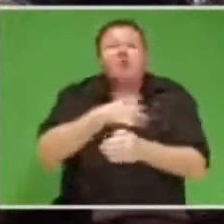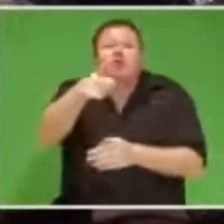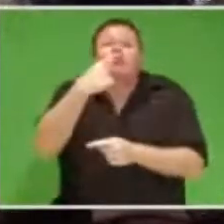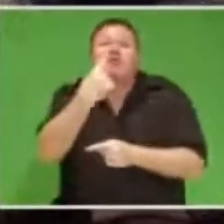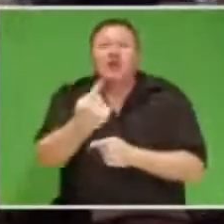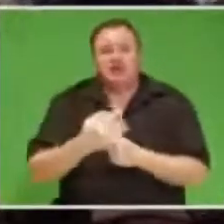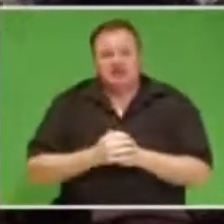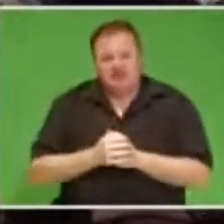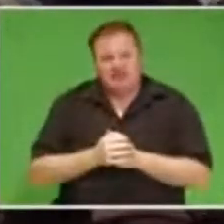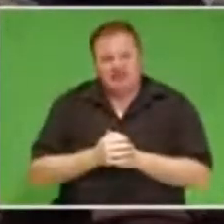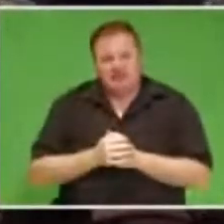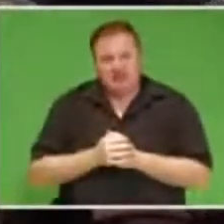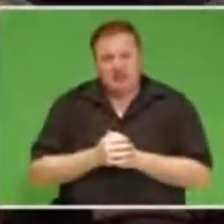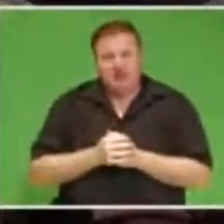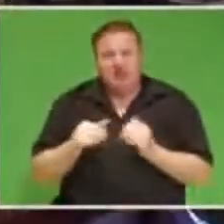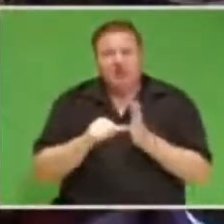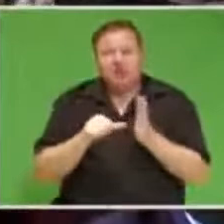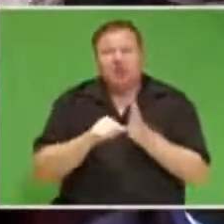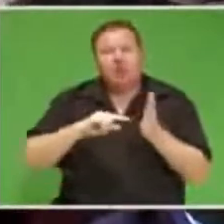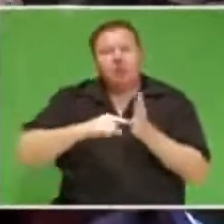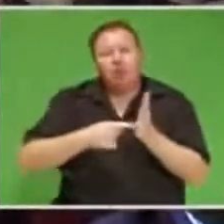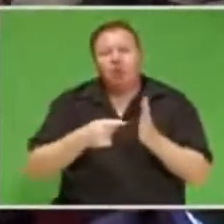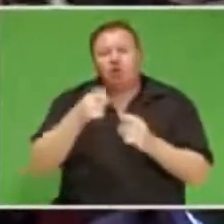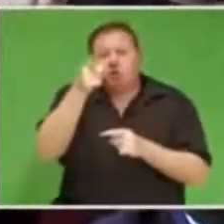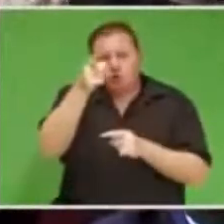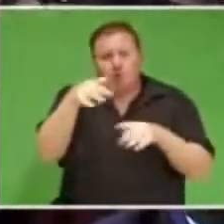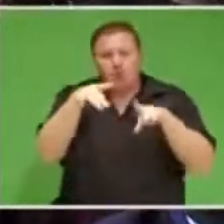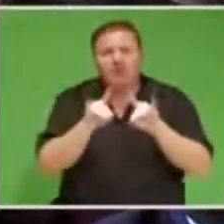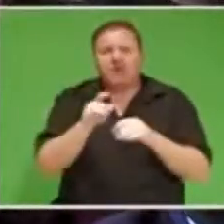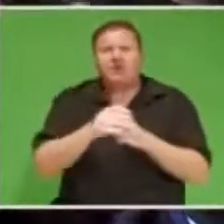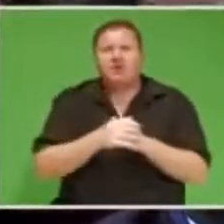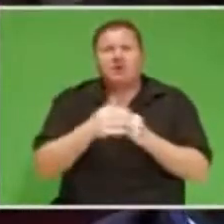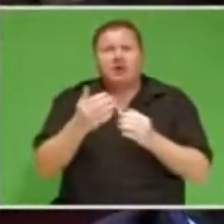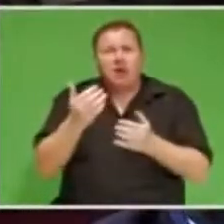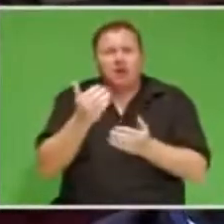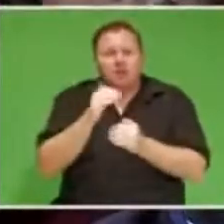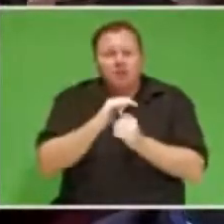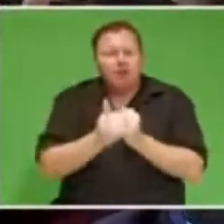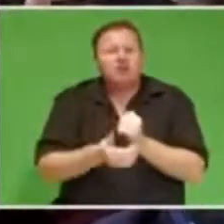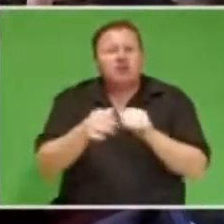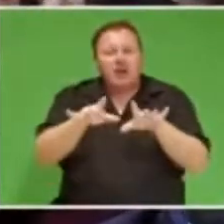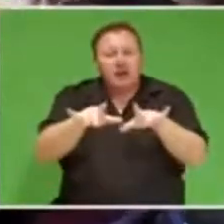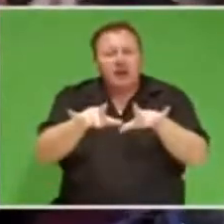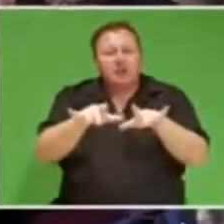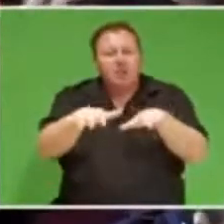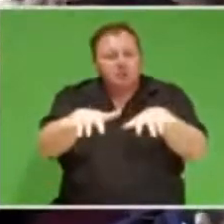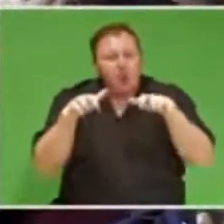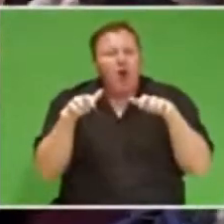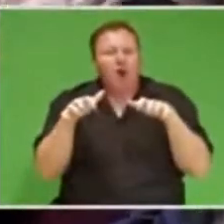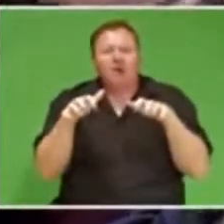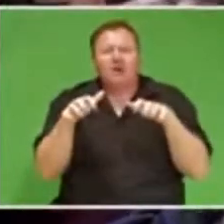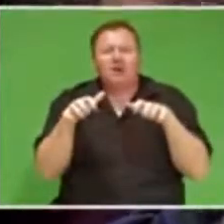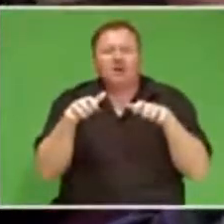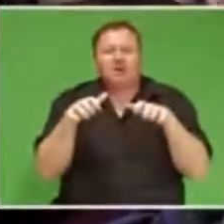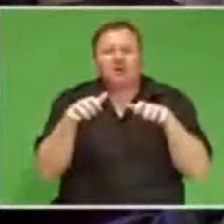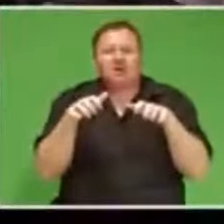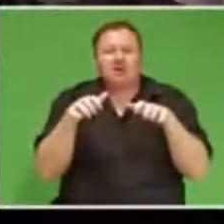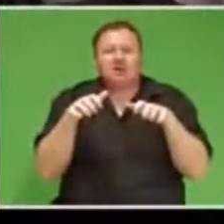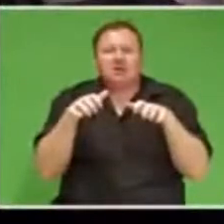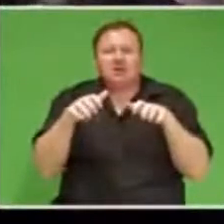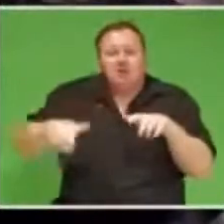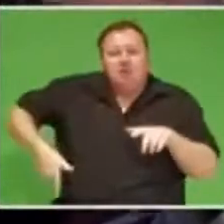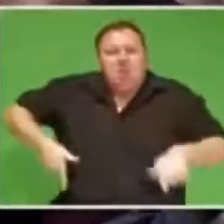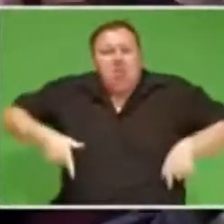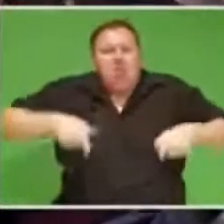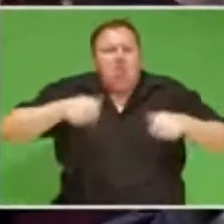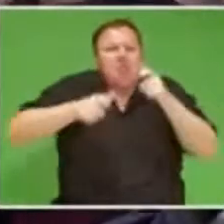point for you as a presiding officer to protect our parliament from incursion from forces that account to the